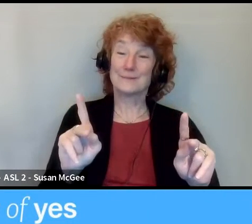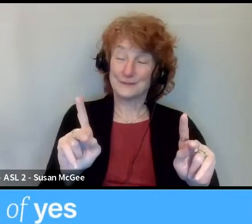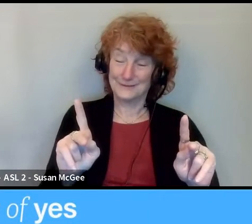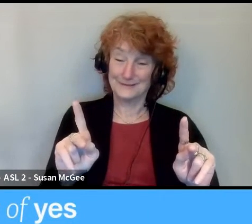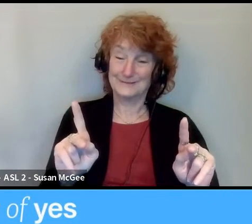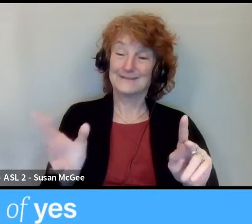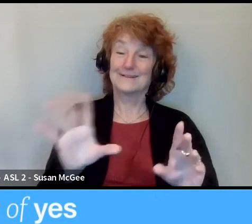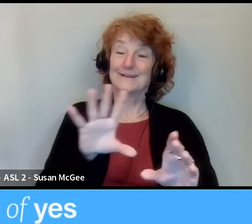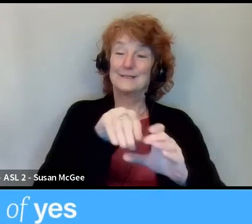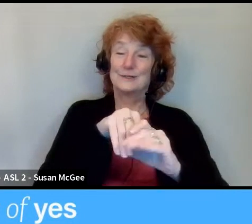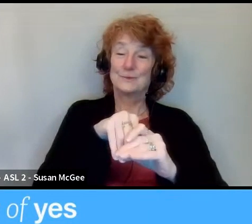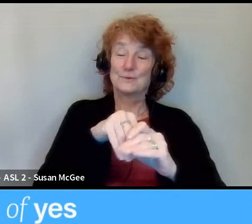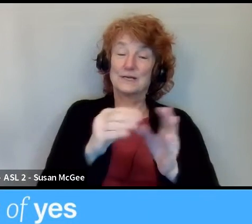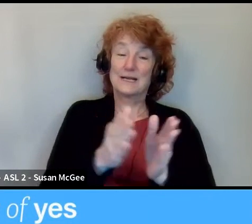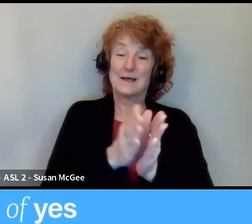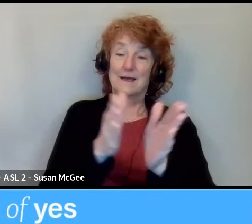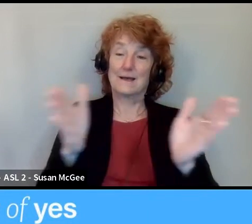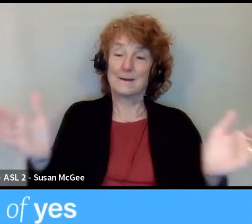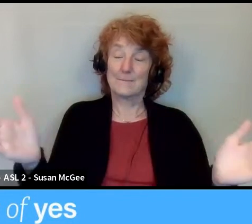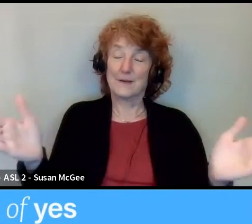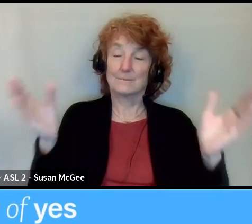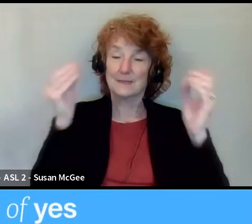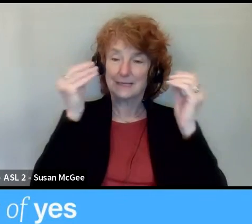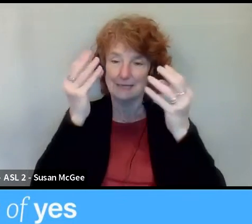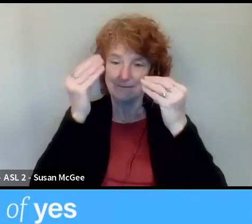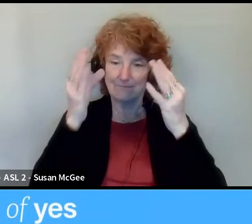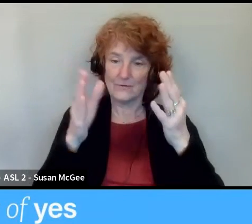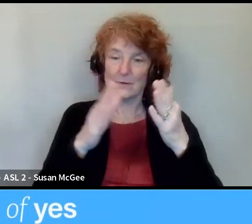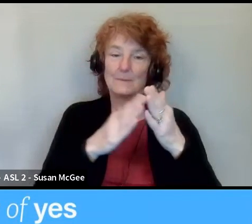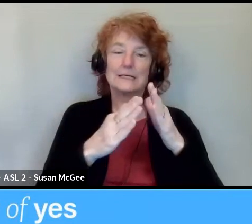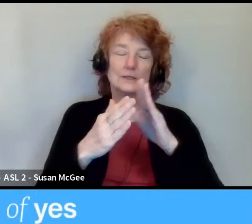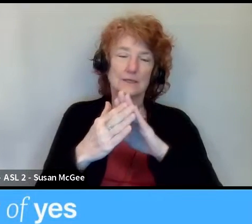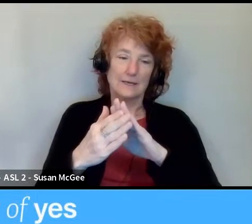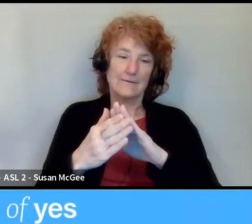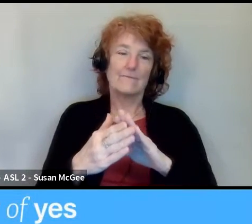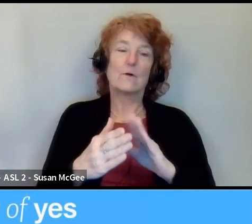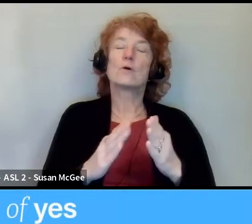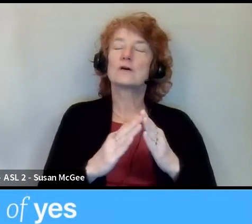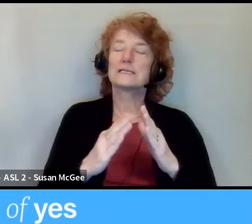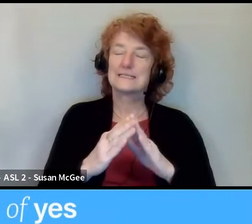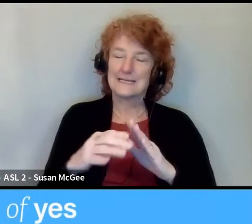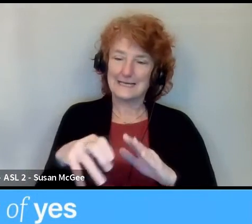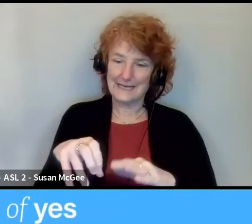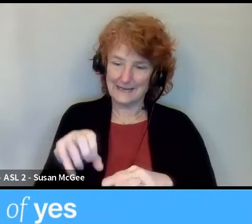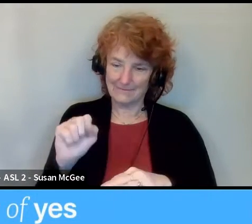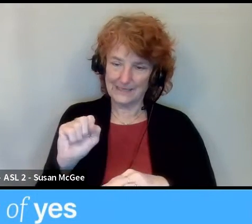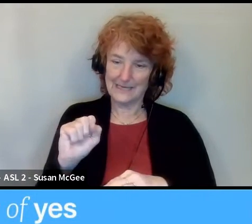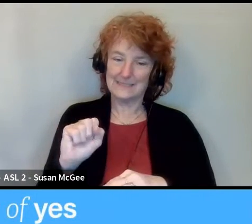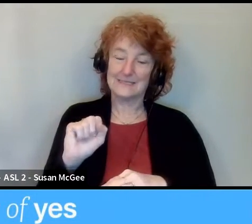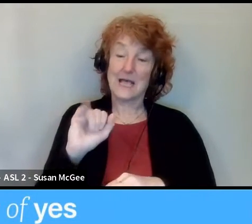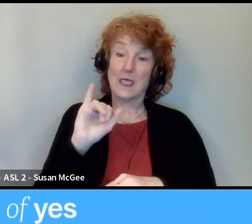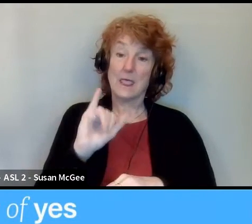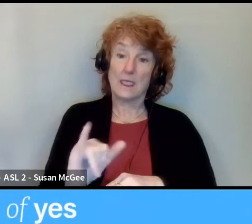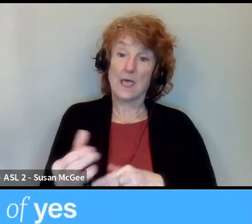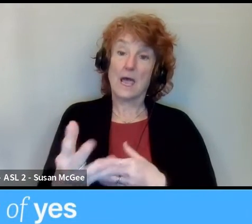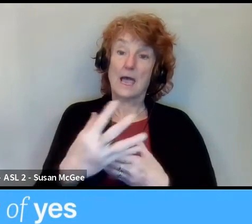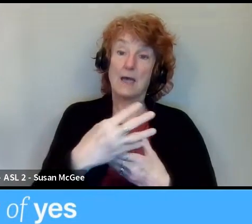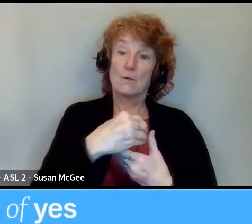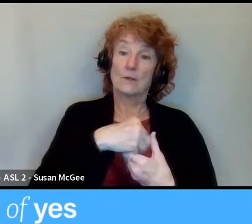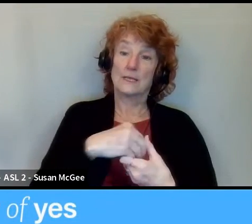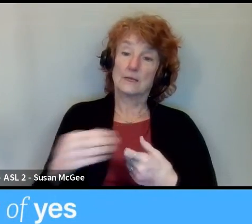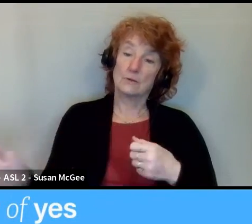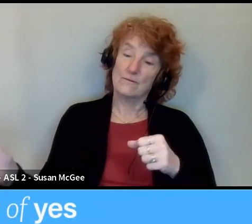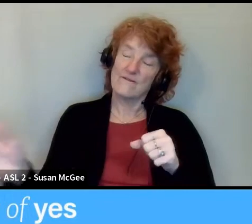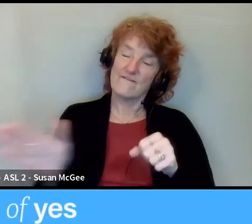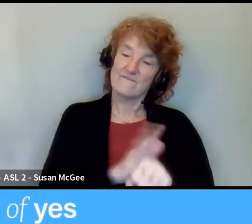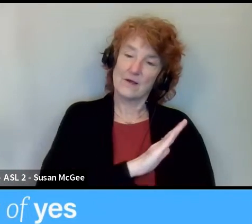information session about City of Yes for housing opportunity on April 17th. And again, that one will cover the entire proposal. We